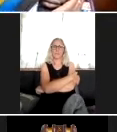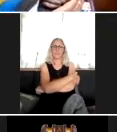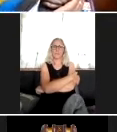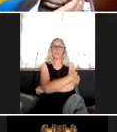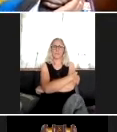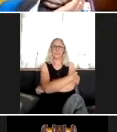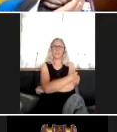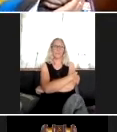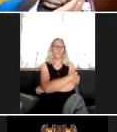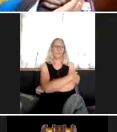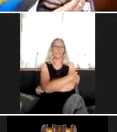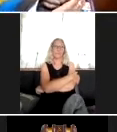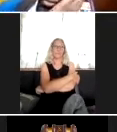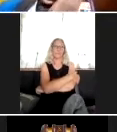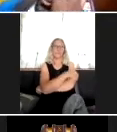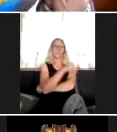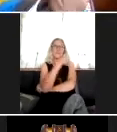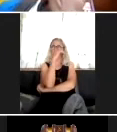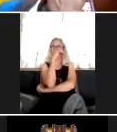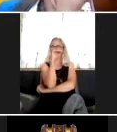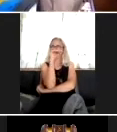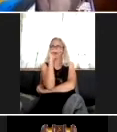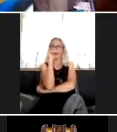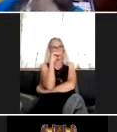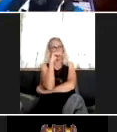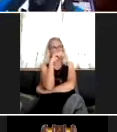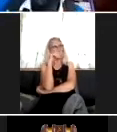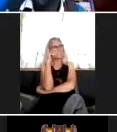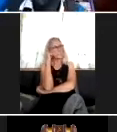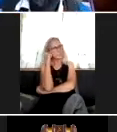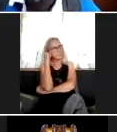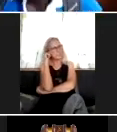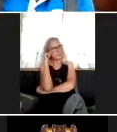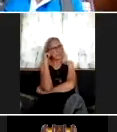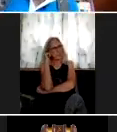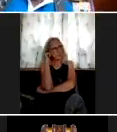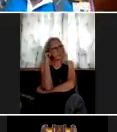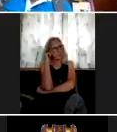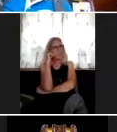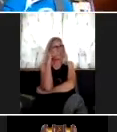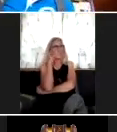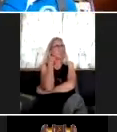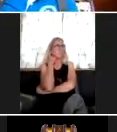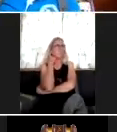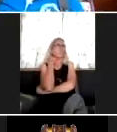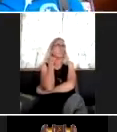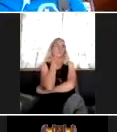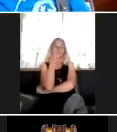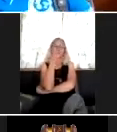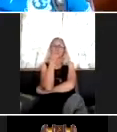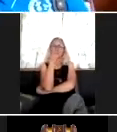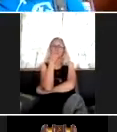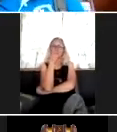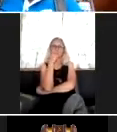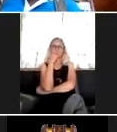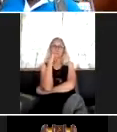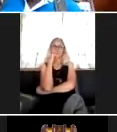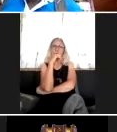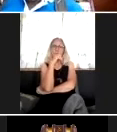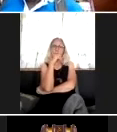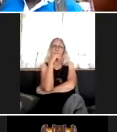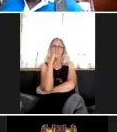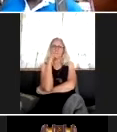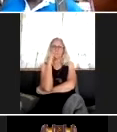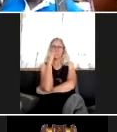Psalms 8 verse 6 says, you have made him to have dominion over the works of your hands. You have put all